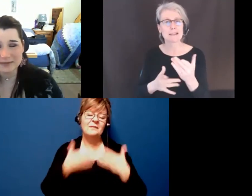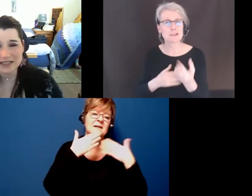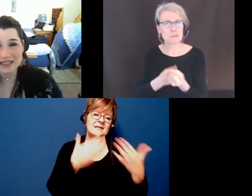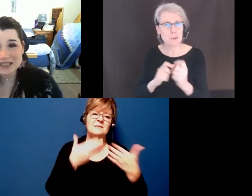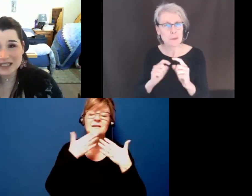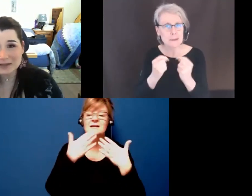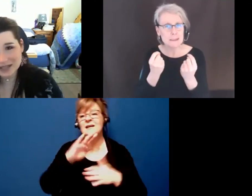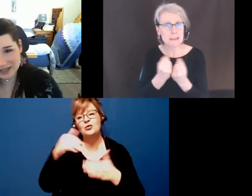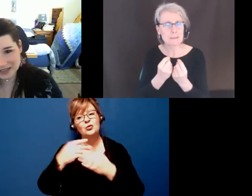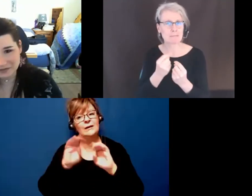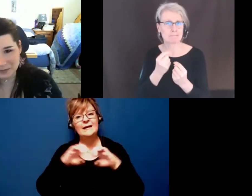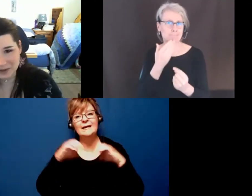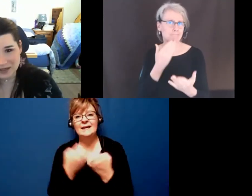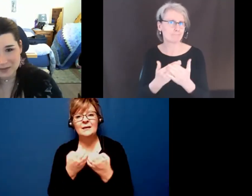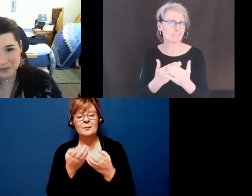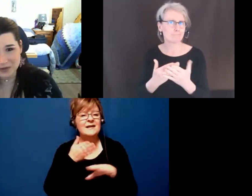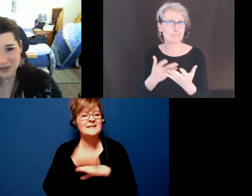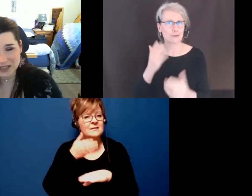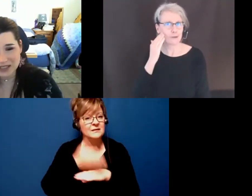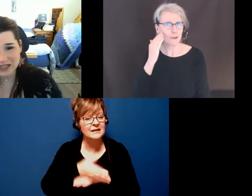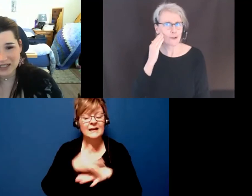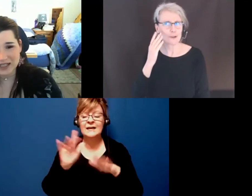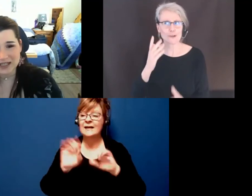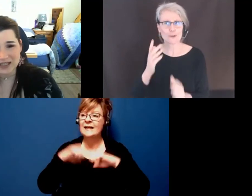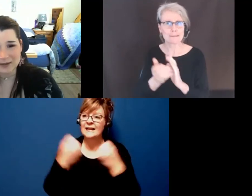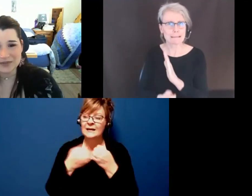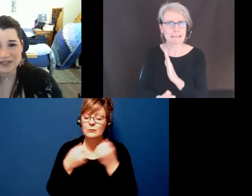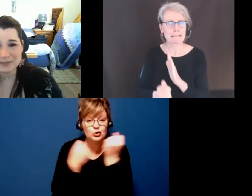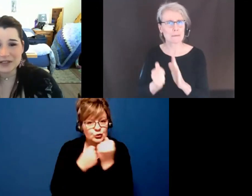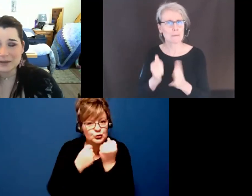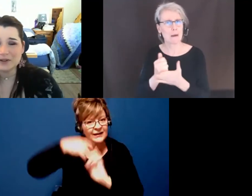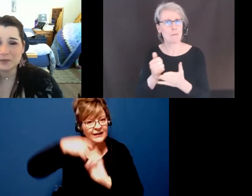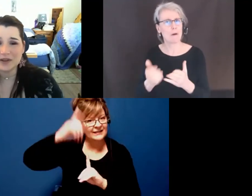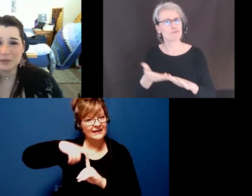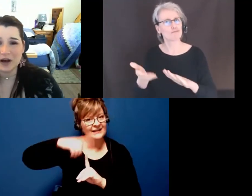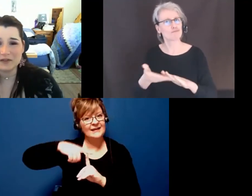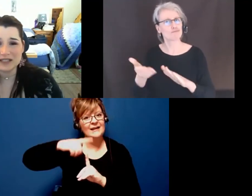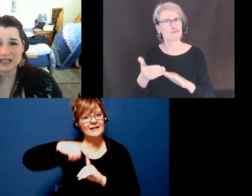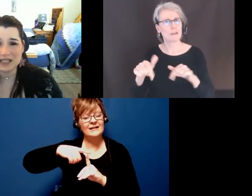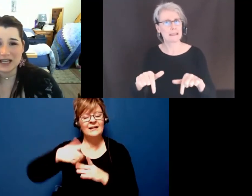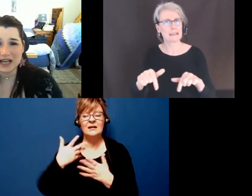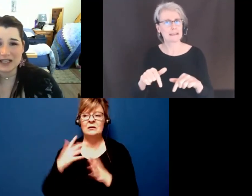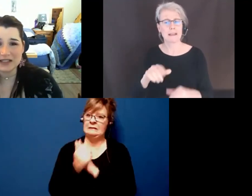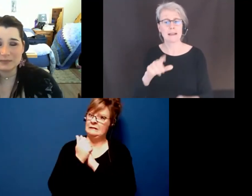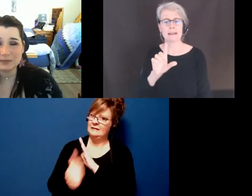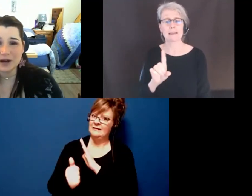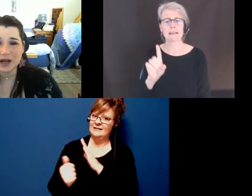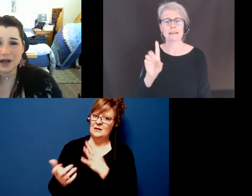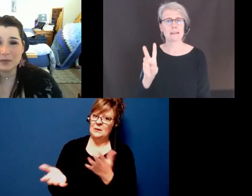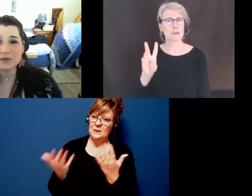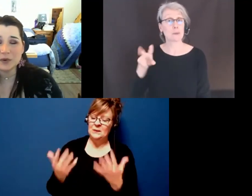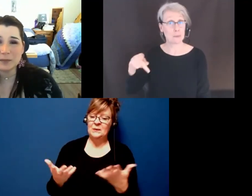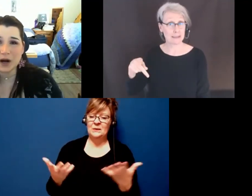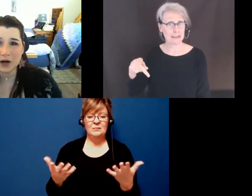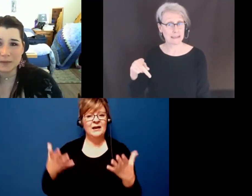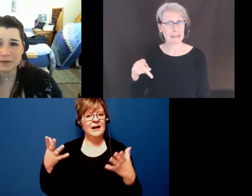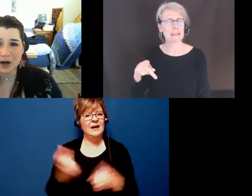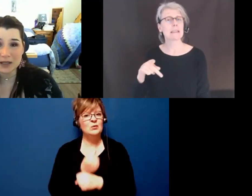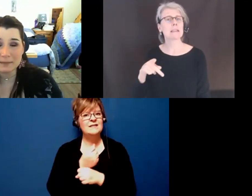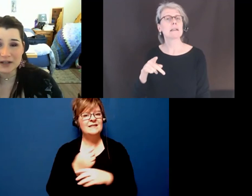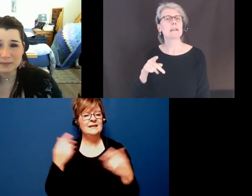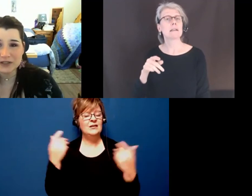their expertise and making this event possible. Disability Without Poverty has put forward